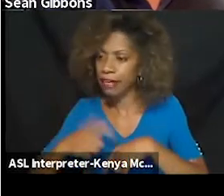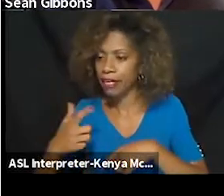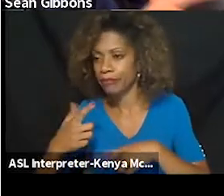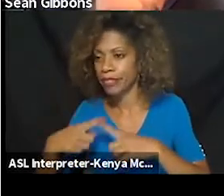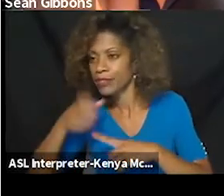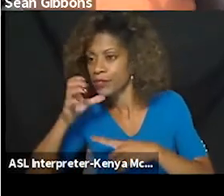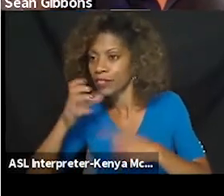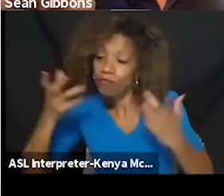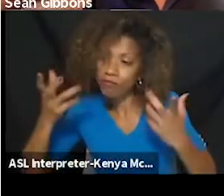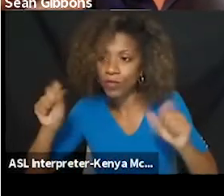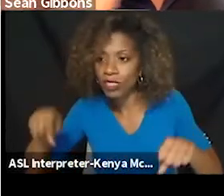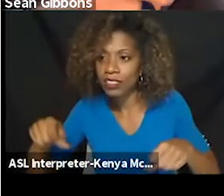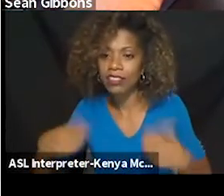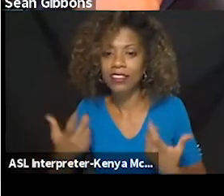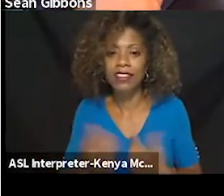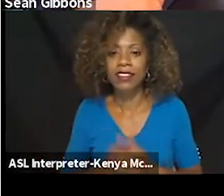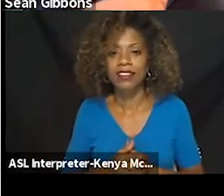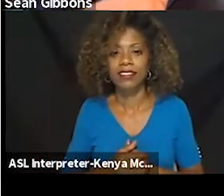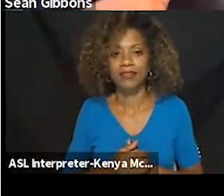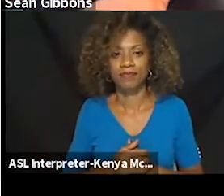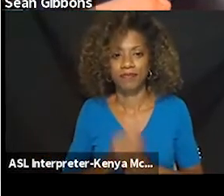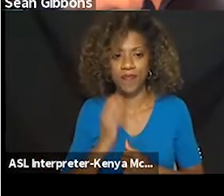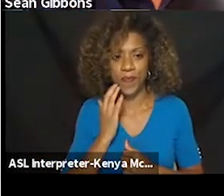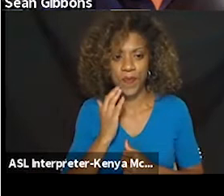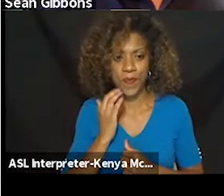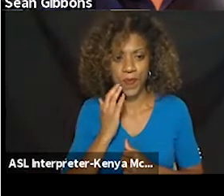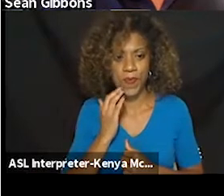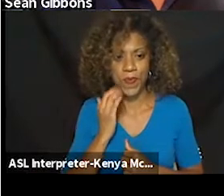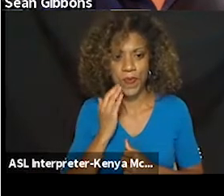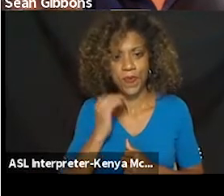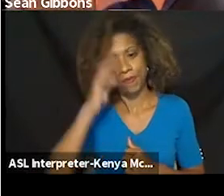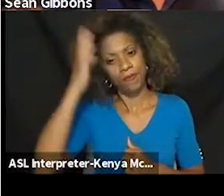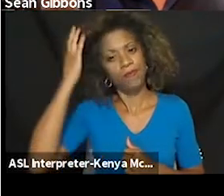happening on Zoom. Mr. T, if you would, take us forward. Other thing I want to just